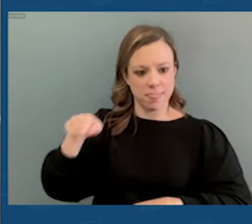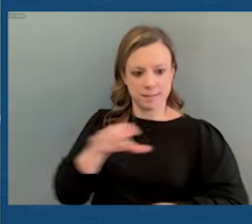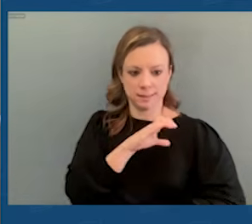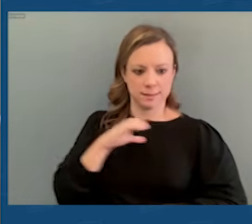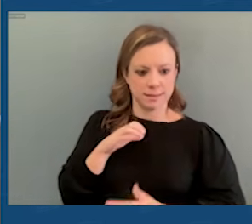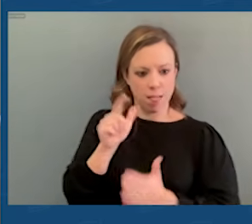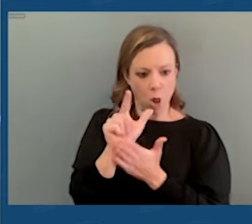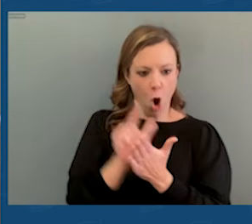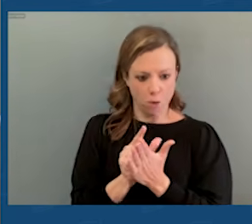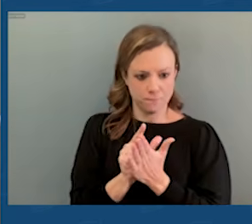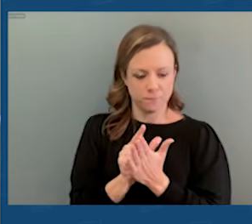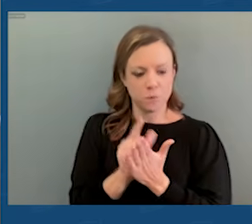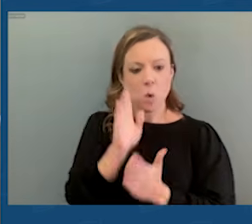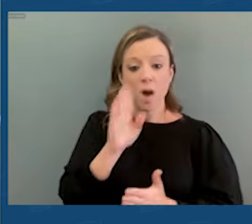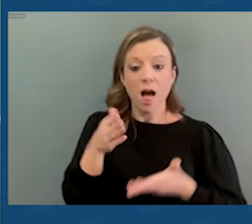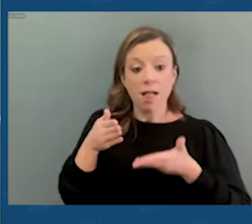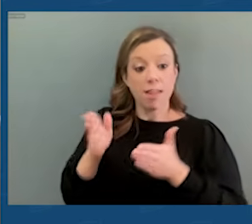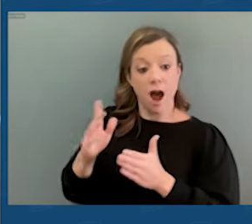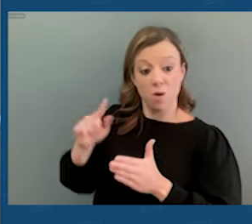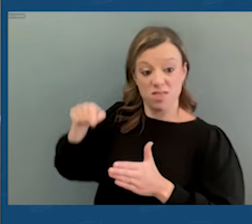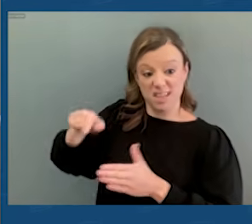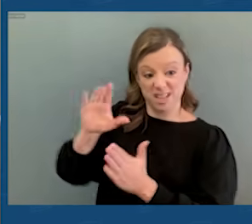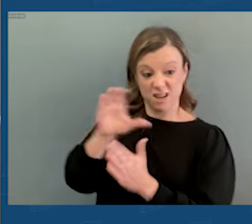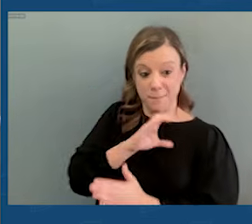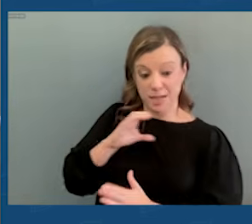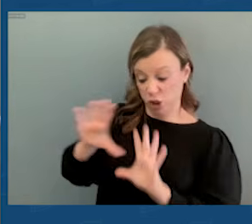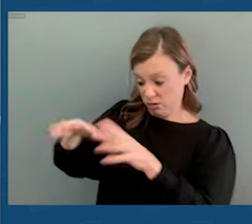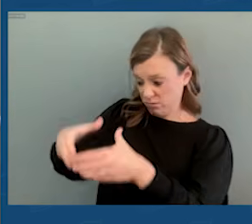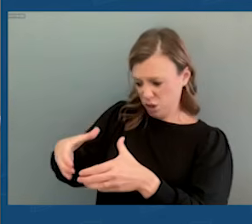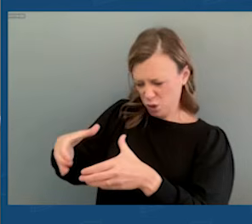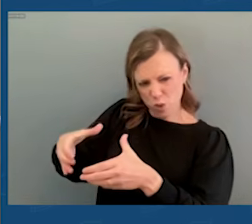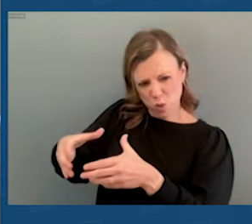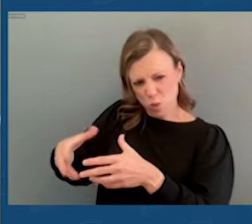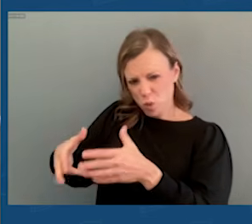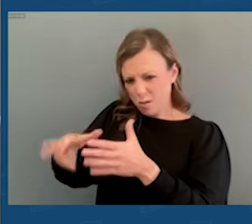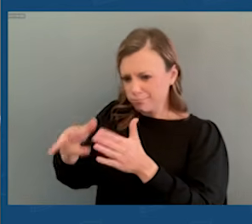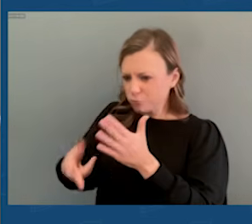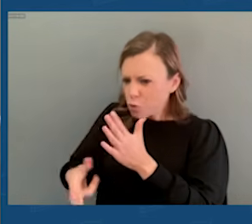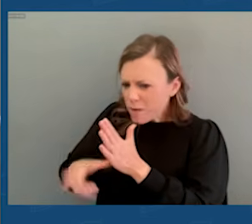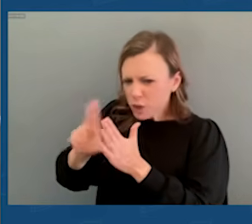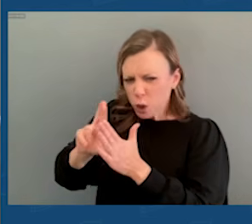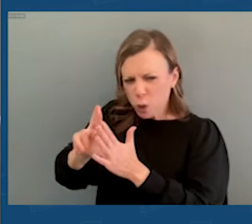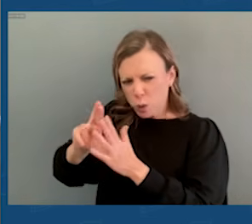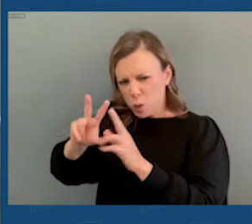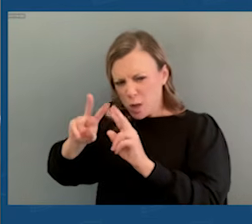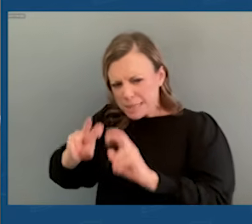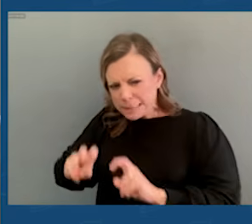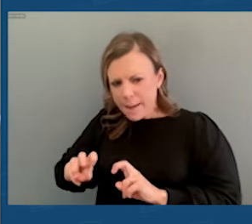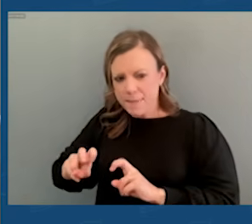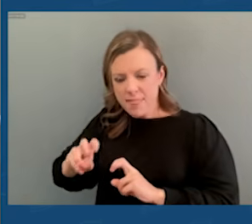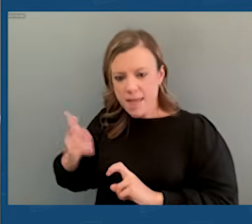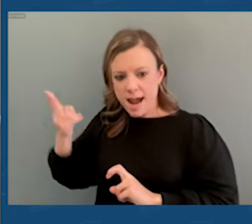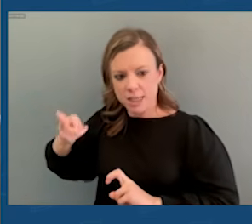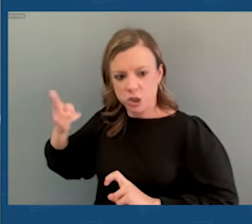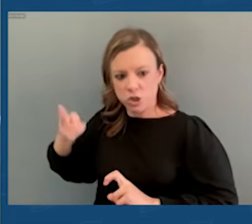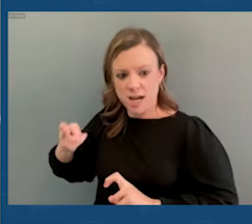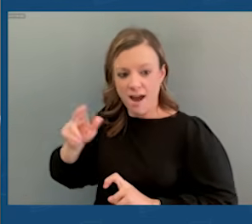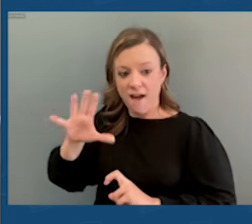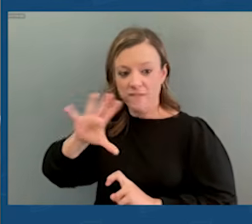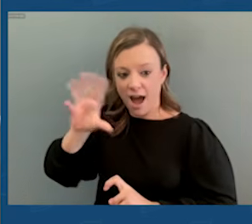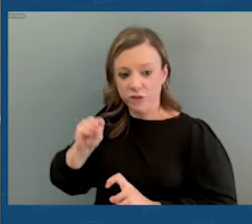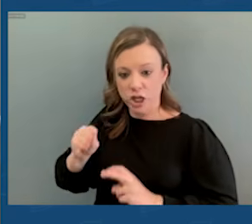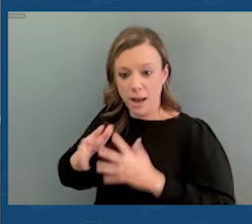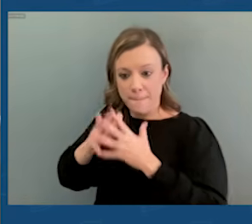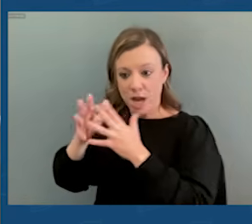chance to review and look at the history of African Americans in New York State. And when the report is